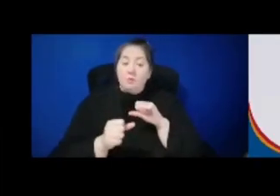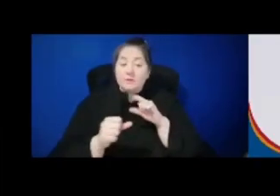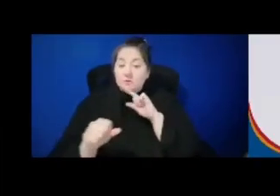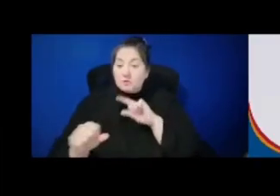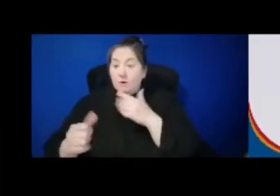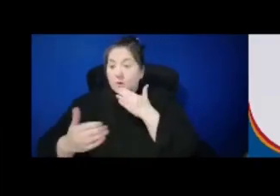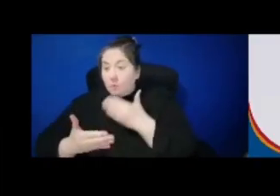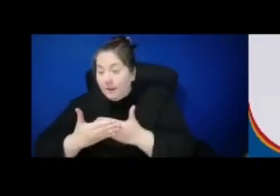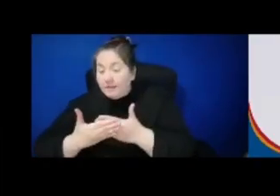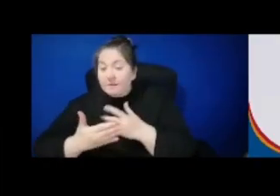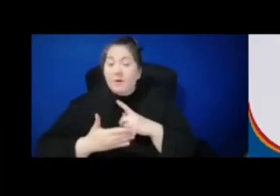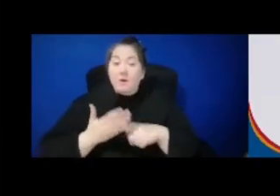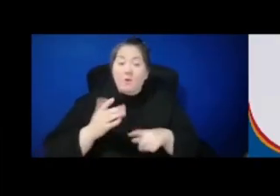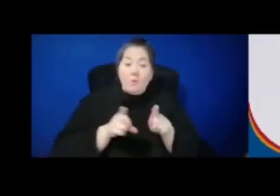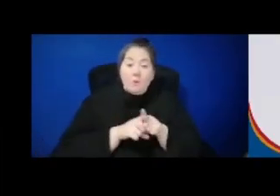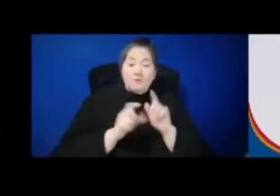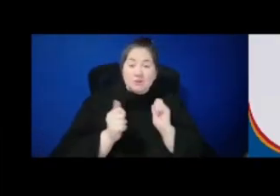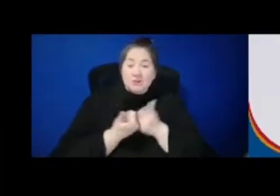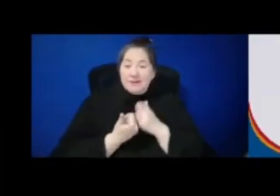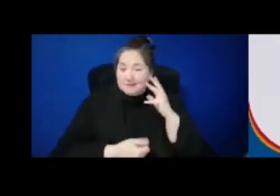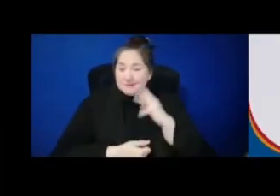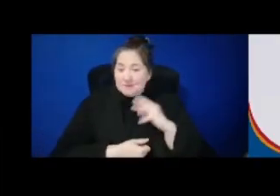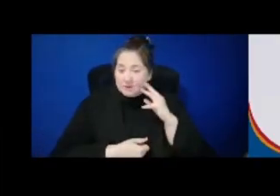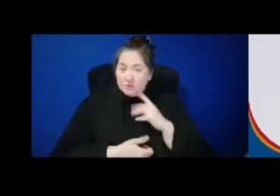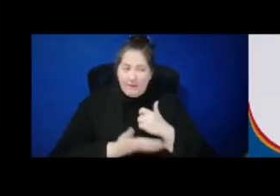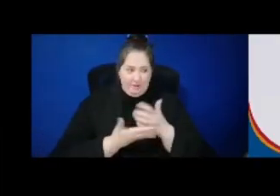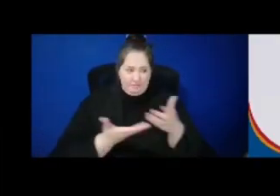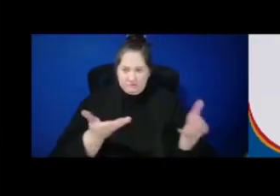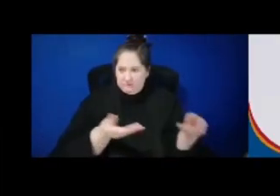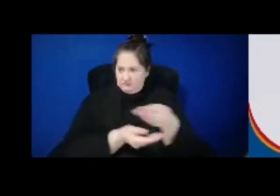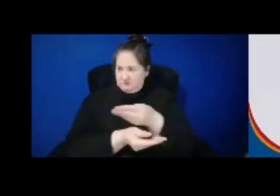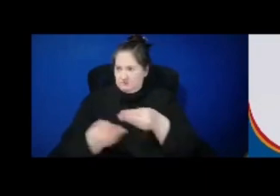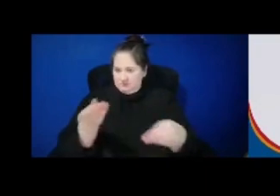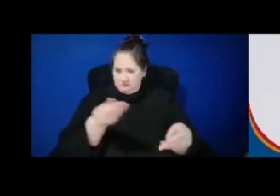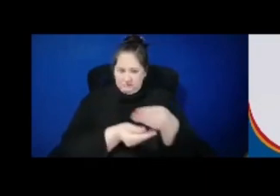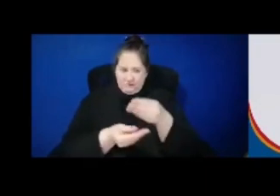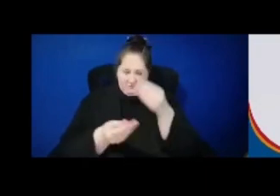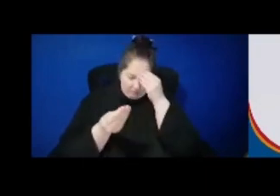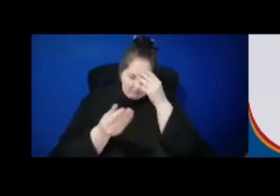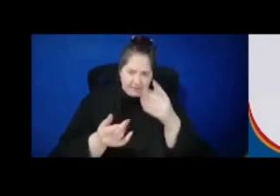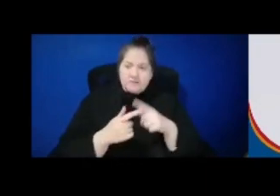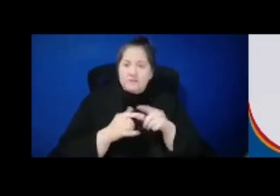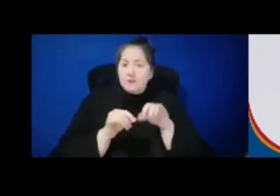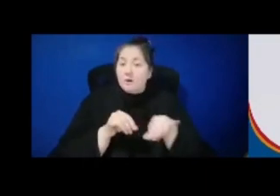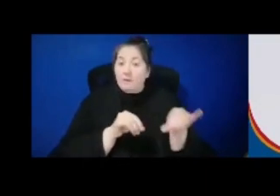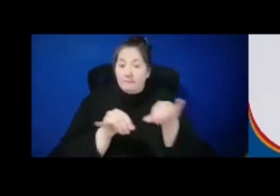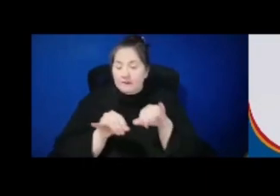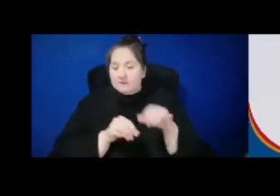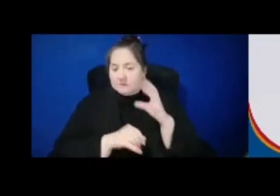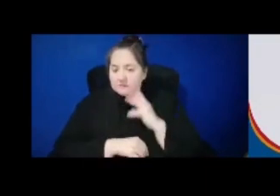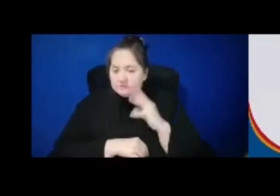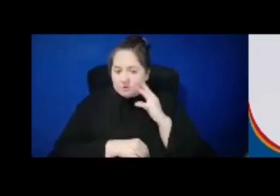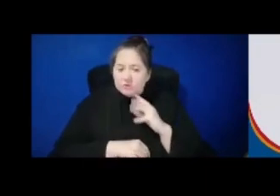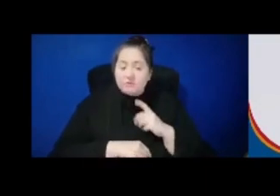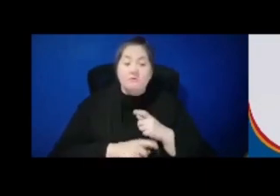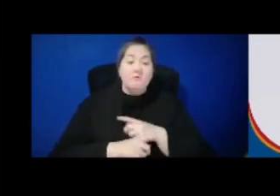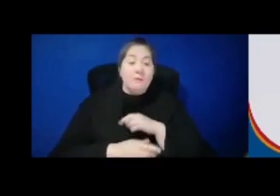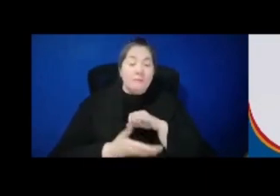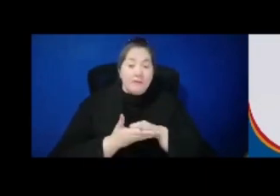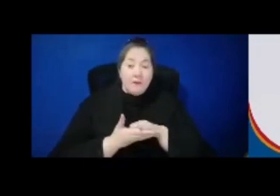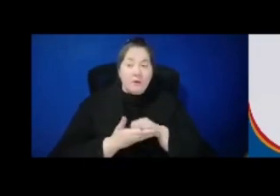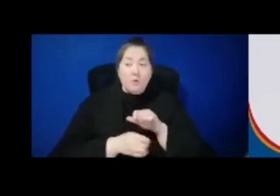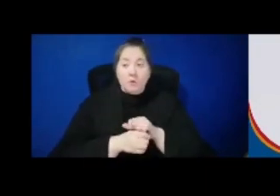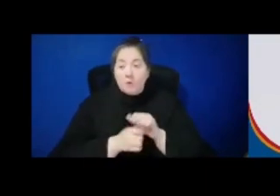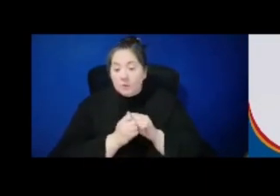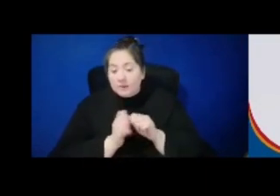places, but some of the challenges that they're experiencing. And so that really you can see the commonalities across. And from those, working with states